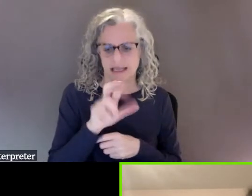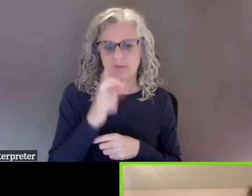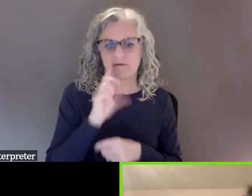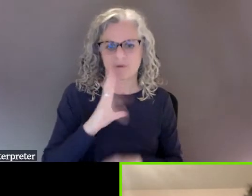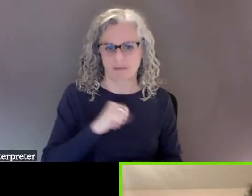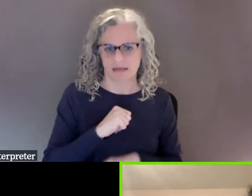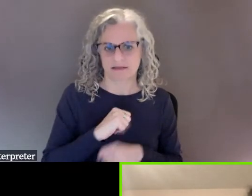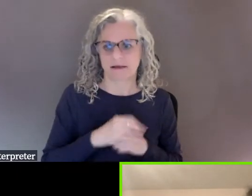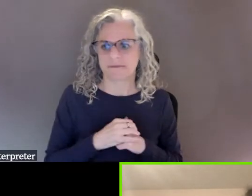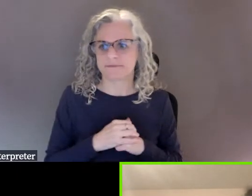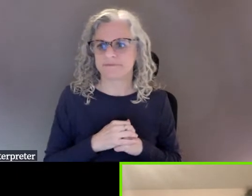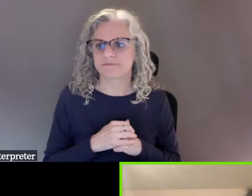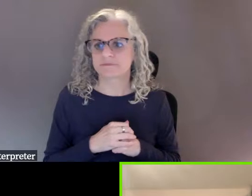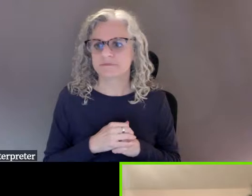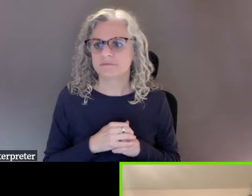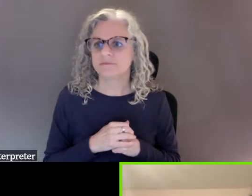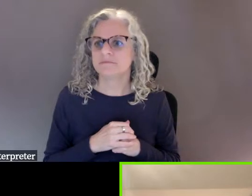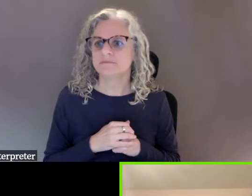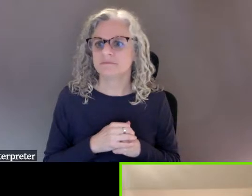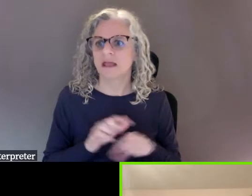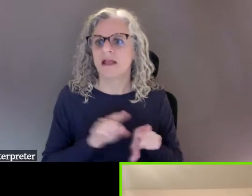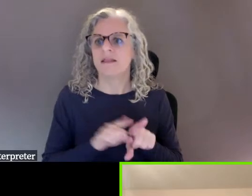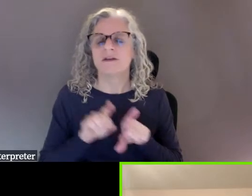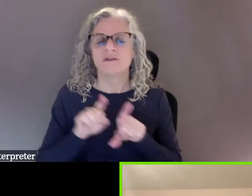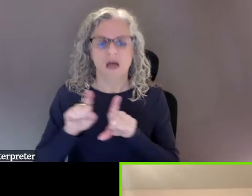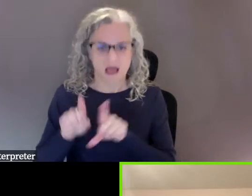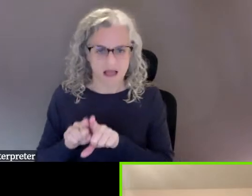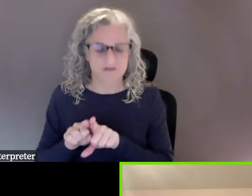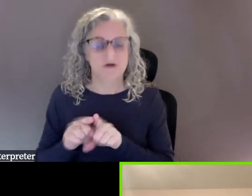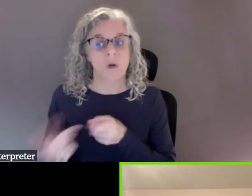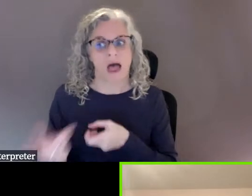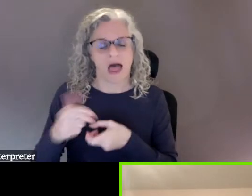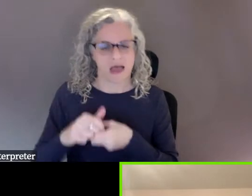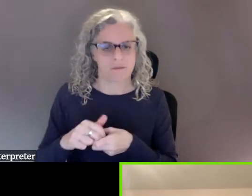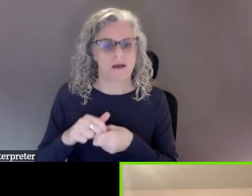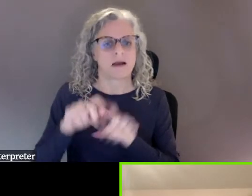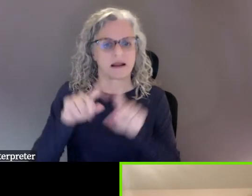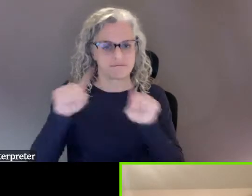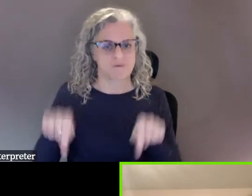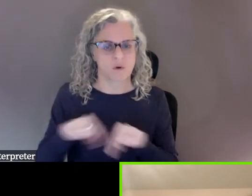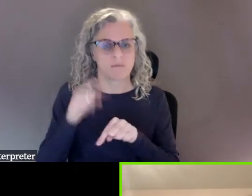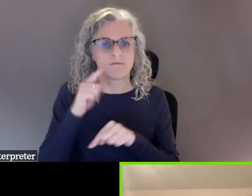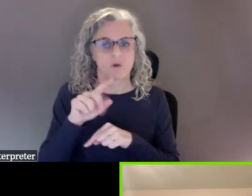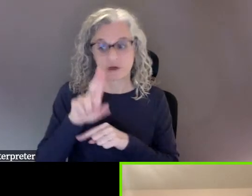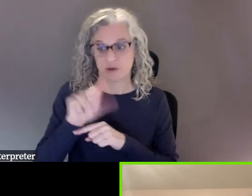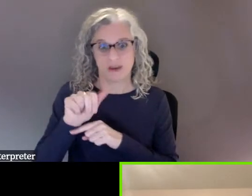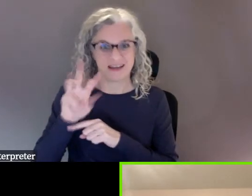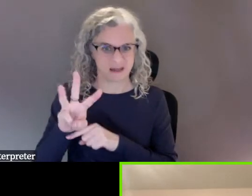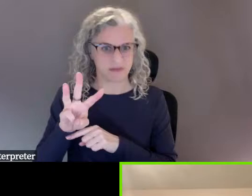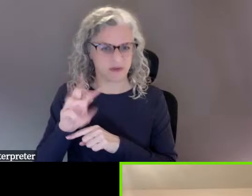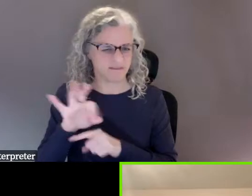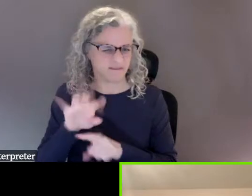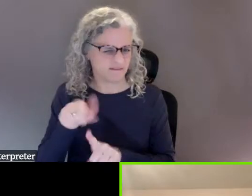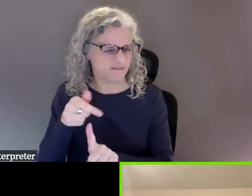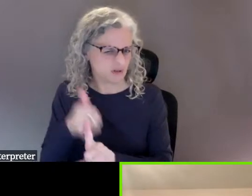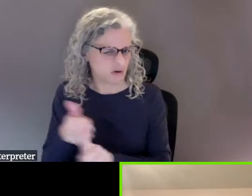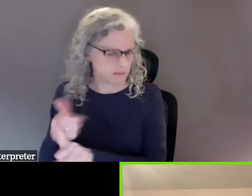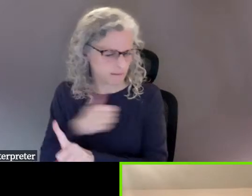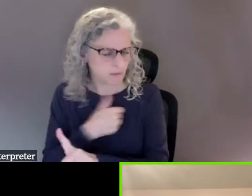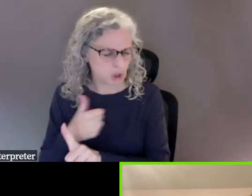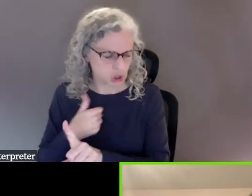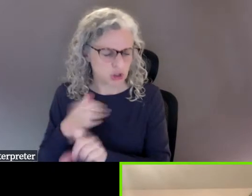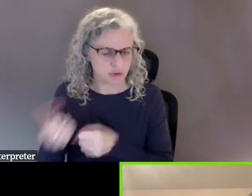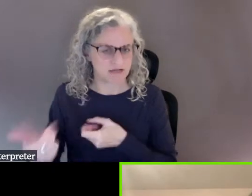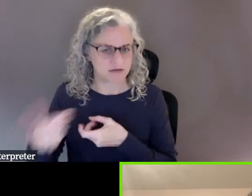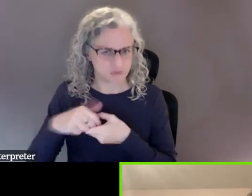that. There's also an onboarding form specific to UAW if you're a UAW member and want to get involved. That's going to be going around and will be sent to you